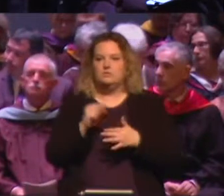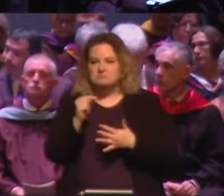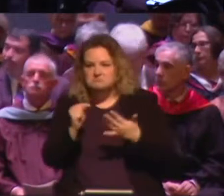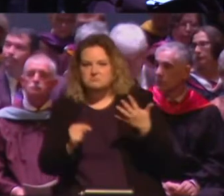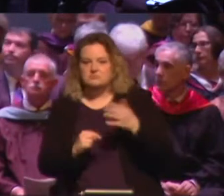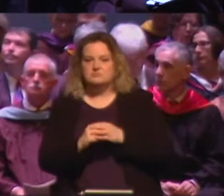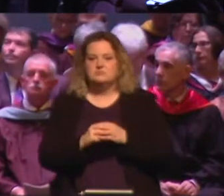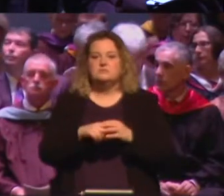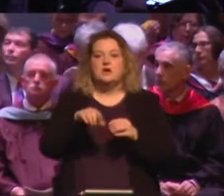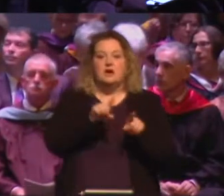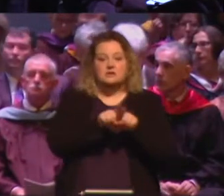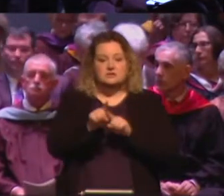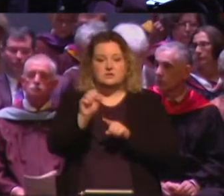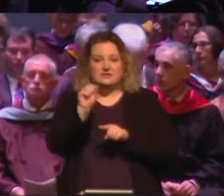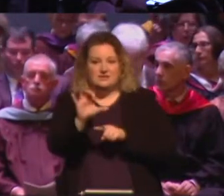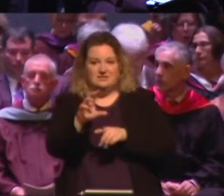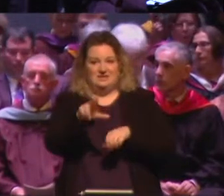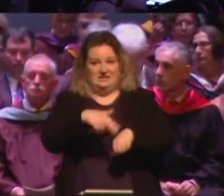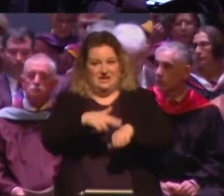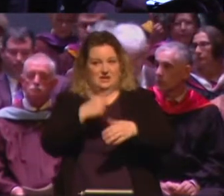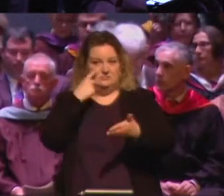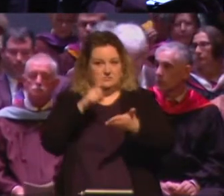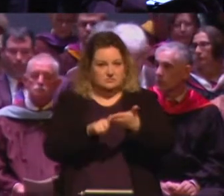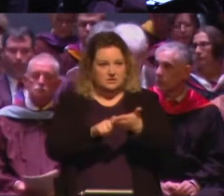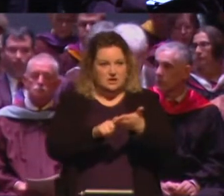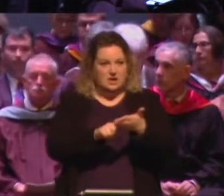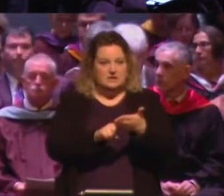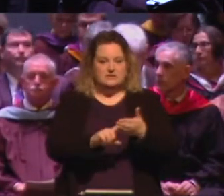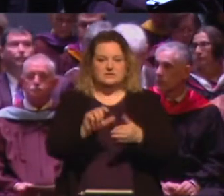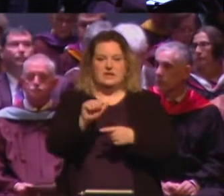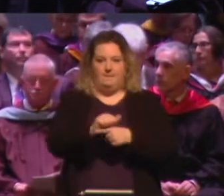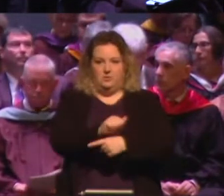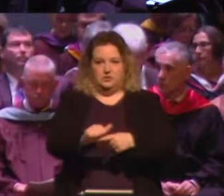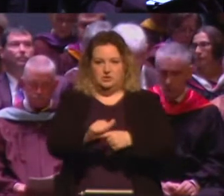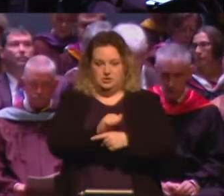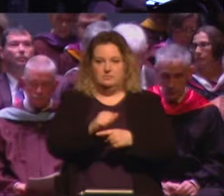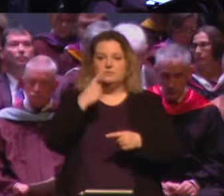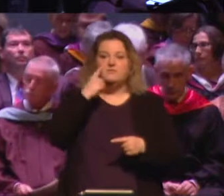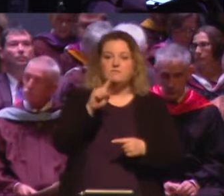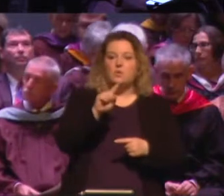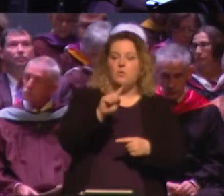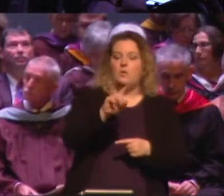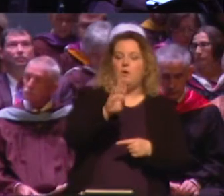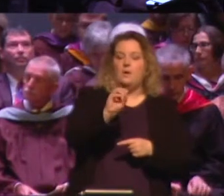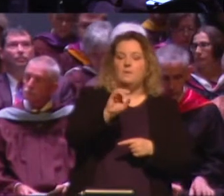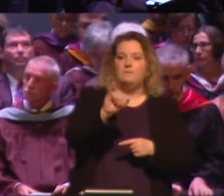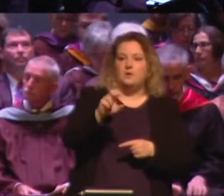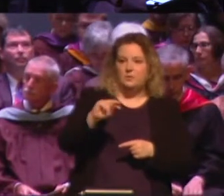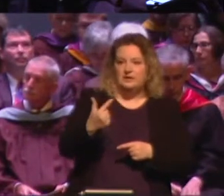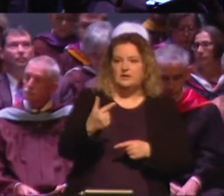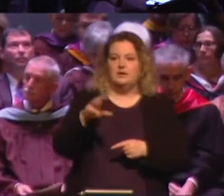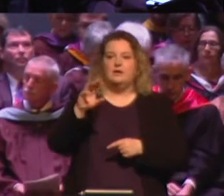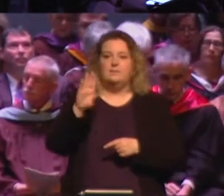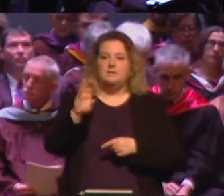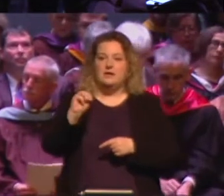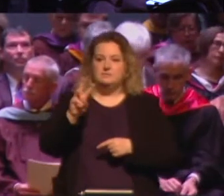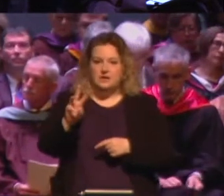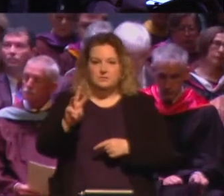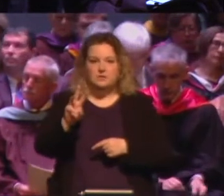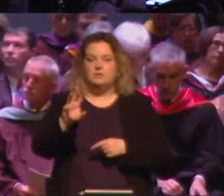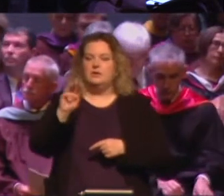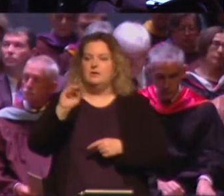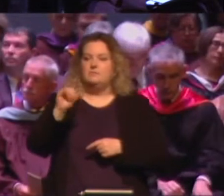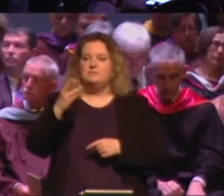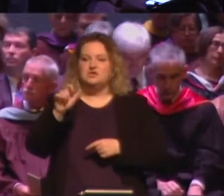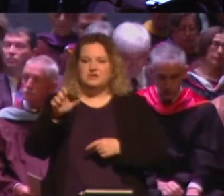Carolina's nationally recognized apprenticeship program for Boeing, BMW, Michelin, and others, and was named State